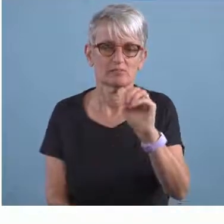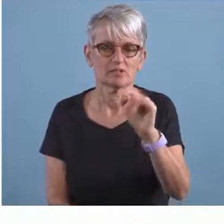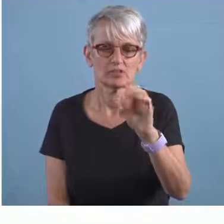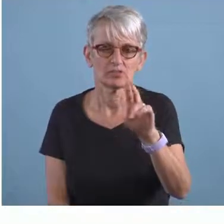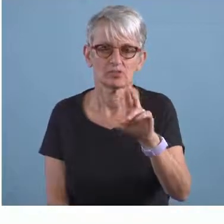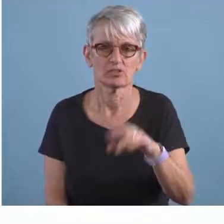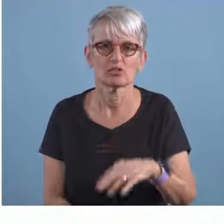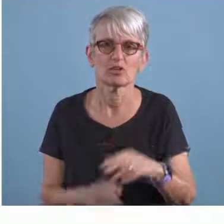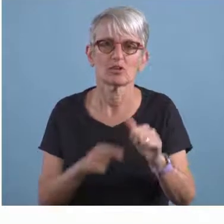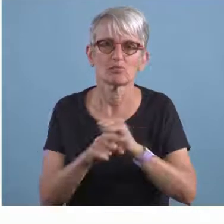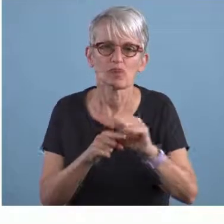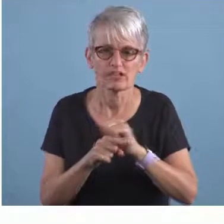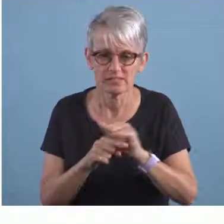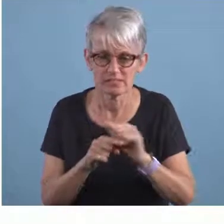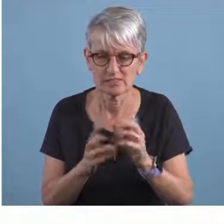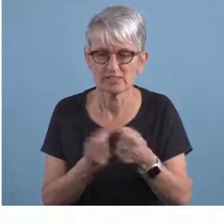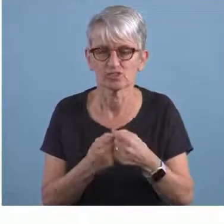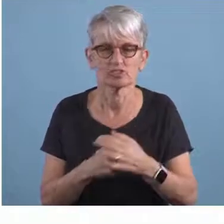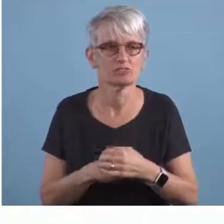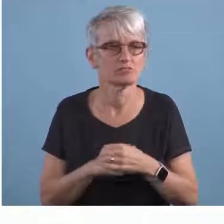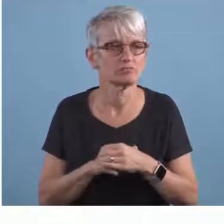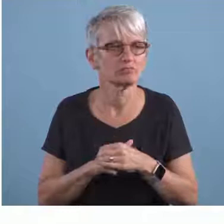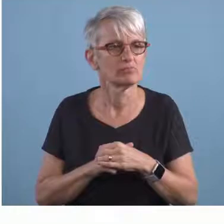session with a friend.